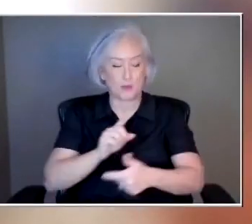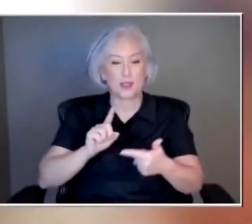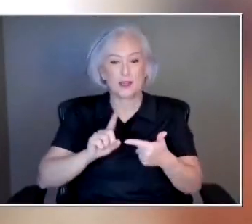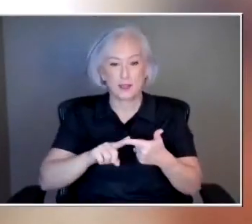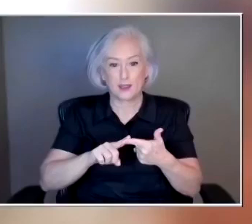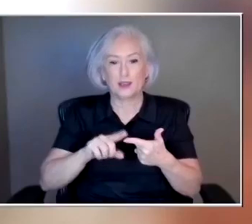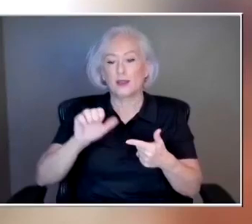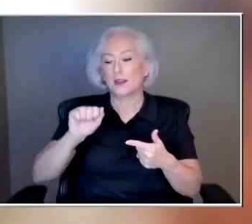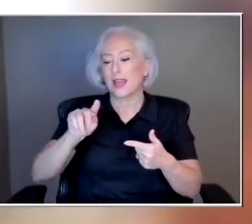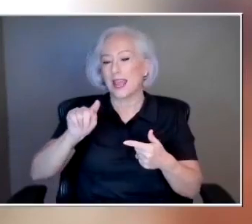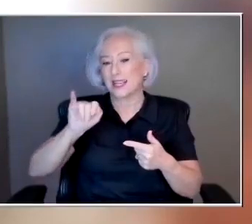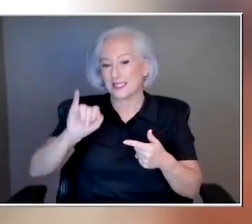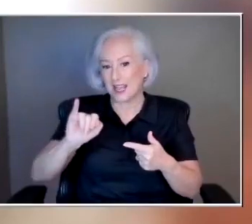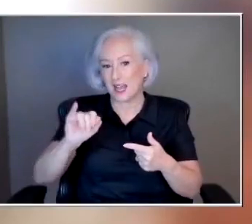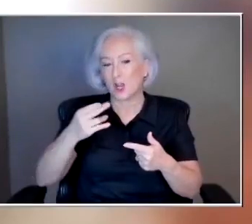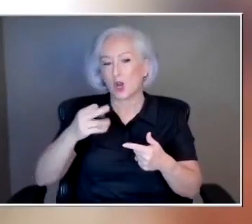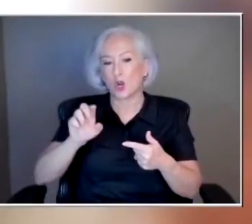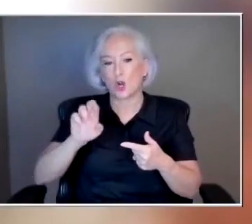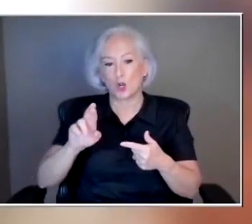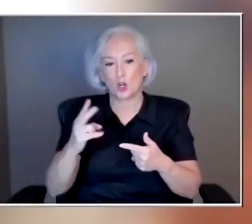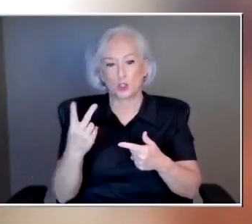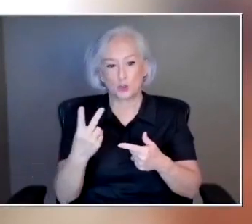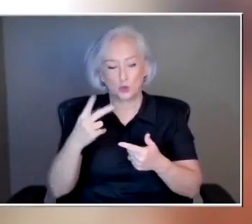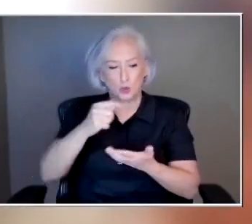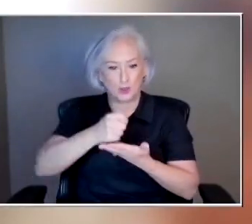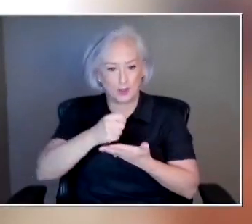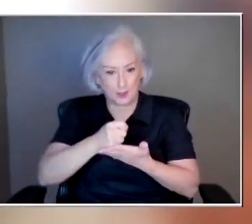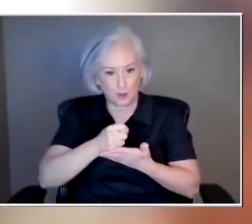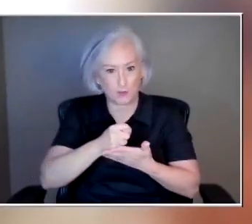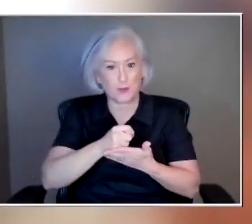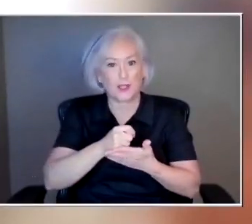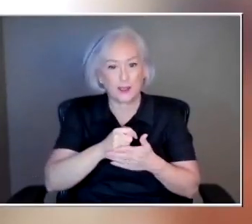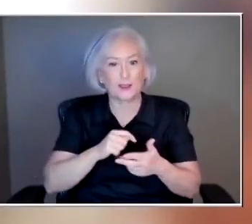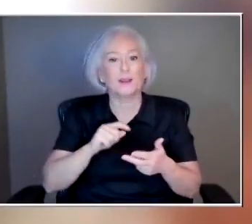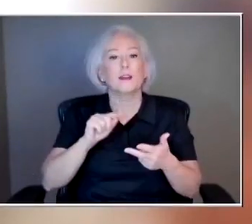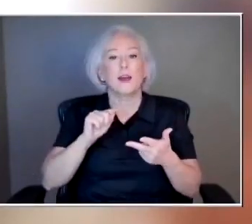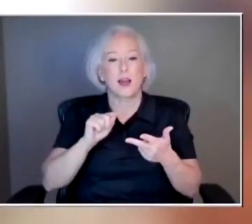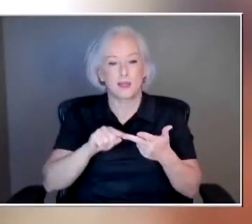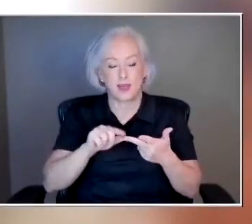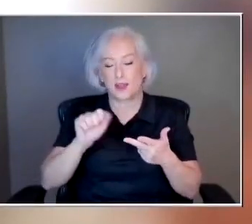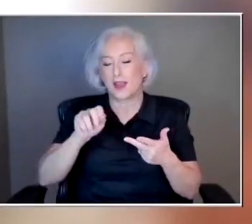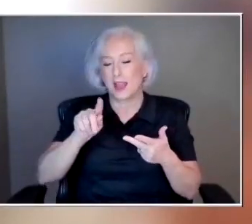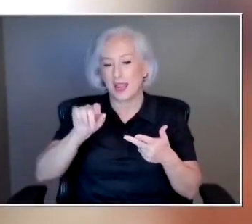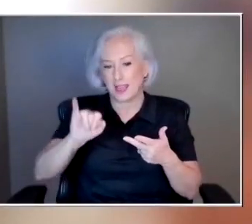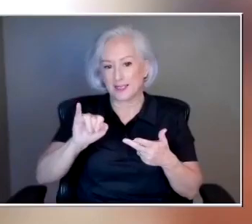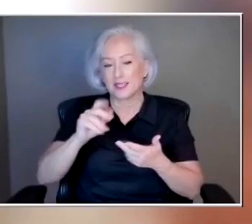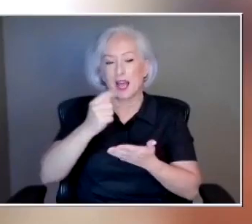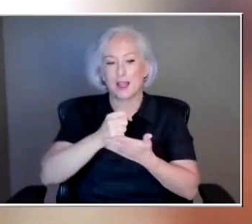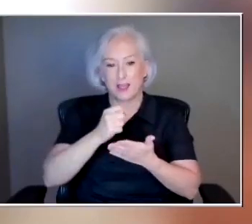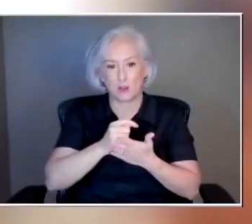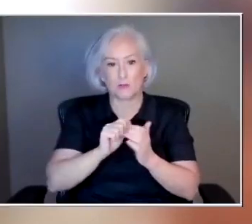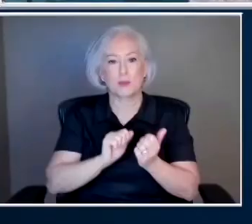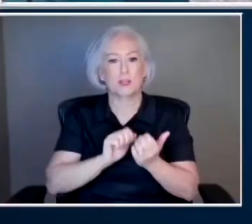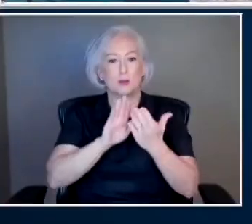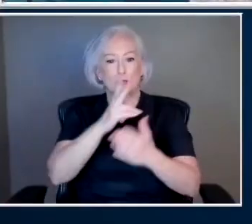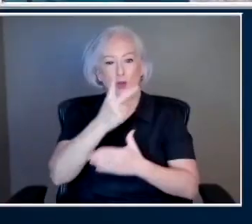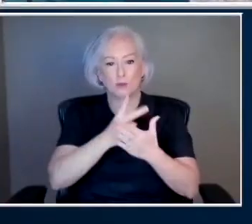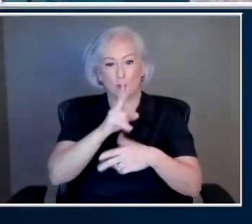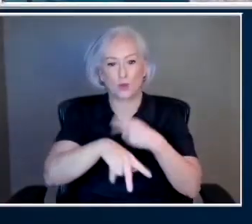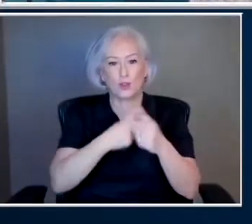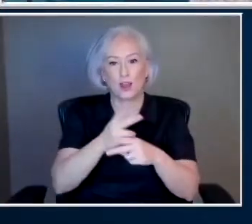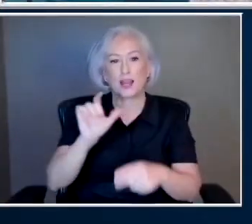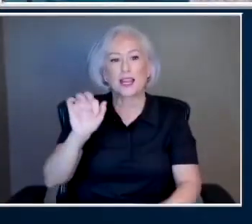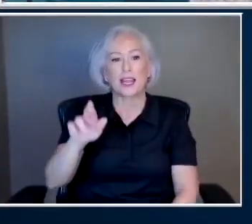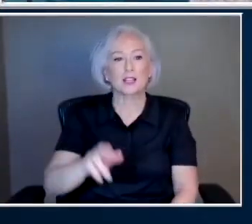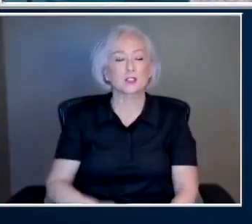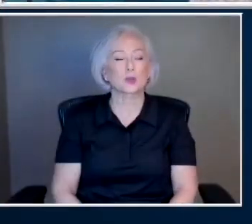and we made sure that the chemotherapy regimen recommended could address both types of cancers. So I want to